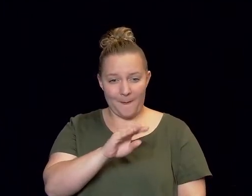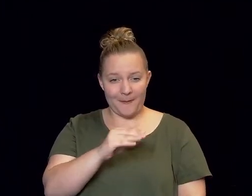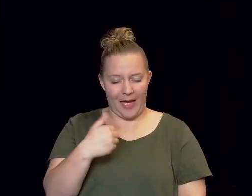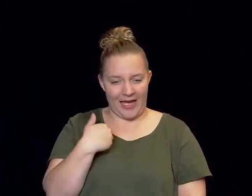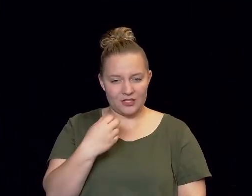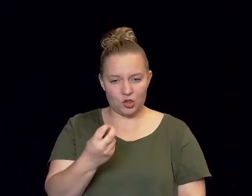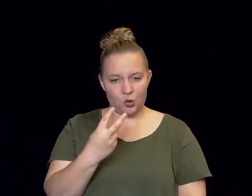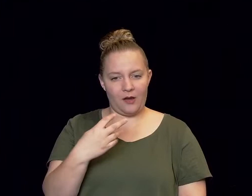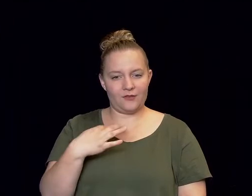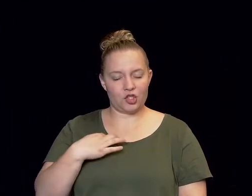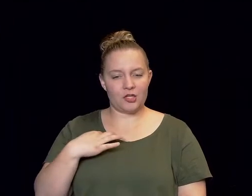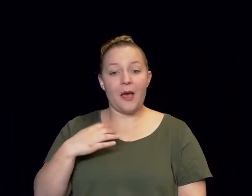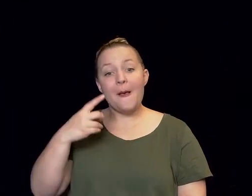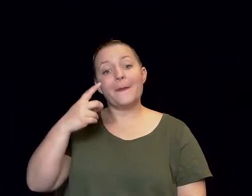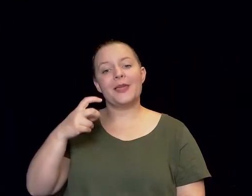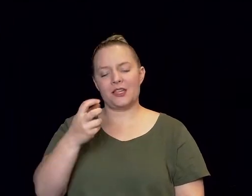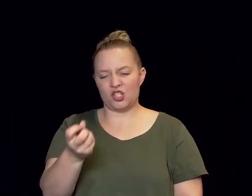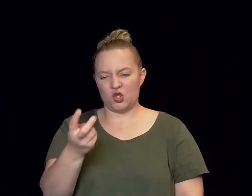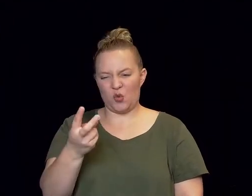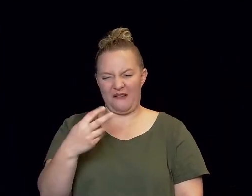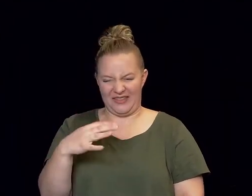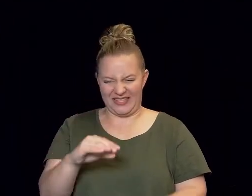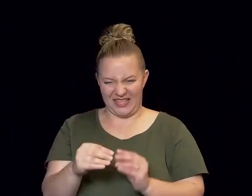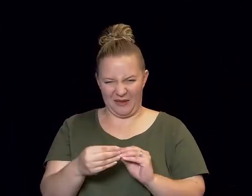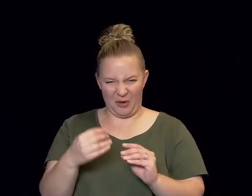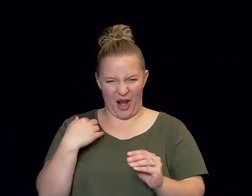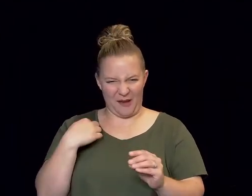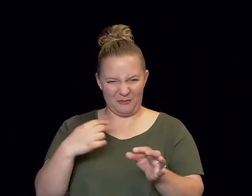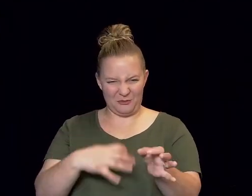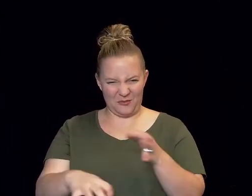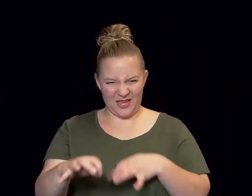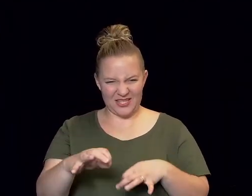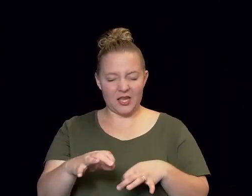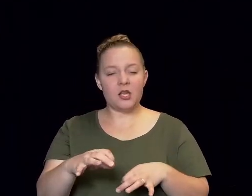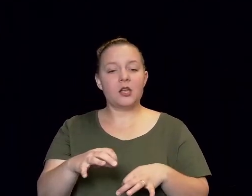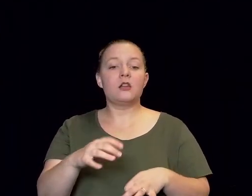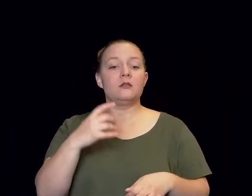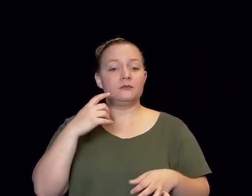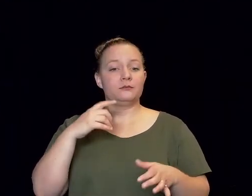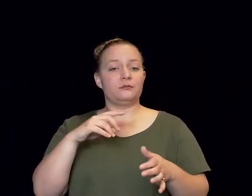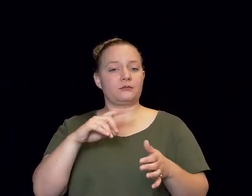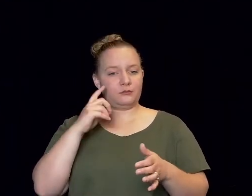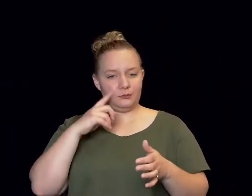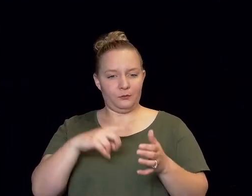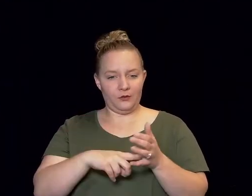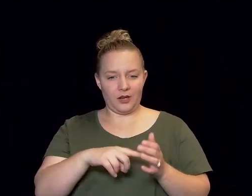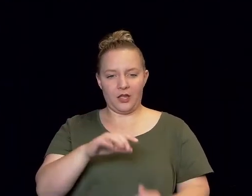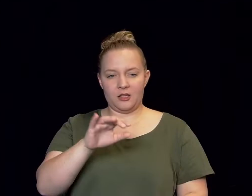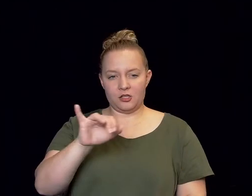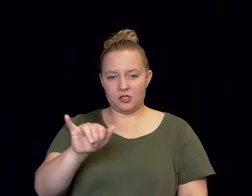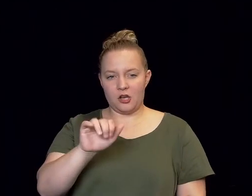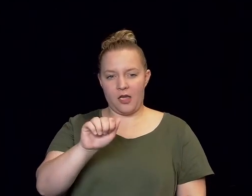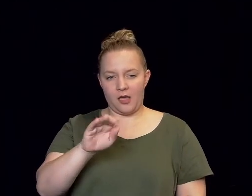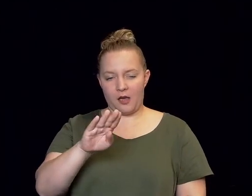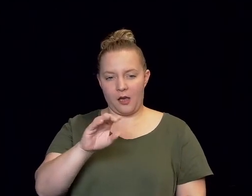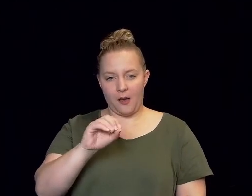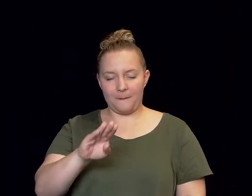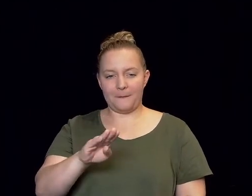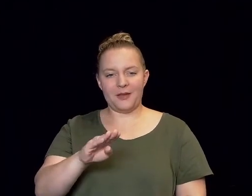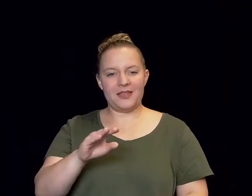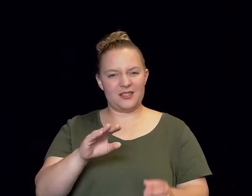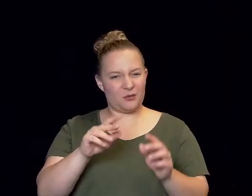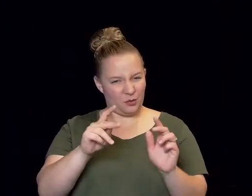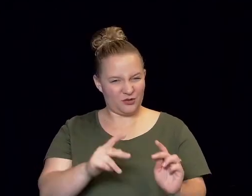because 12 is the number that I'm plugging in, notice that the Jacob is the person, obviously, that we do not